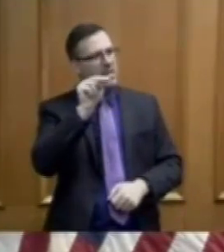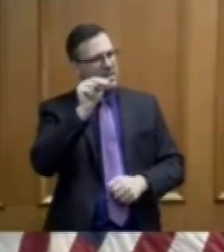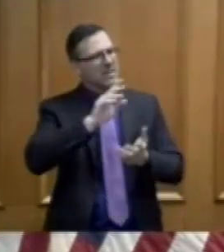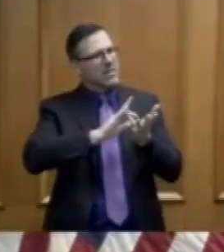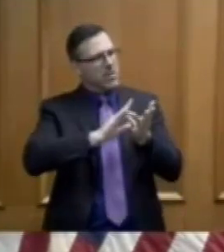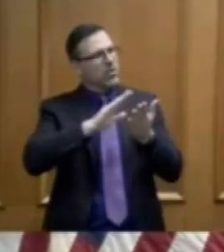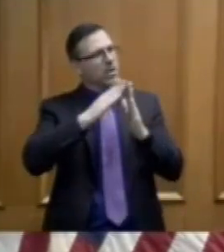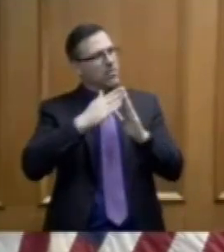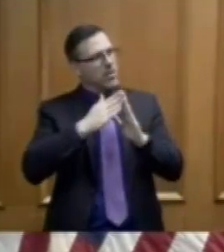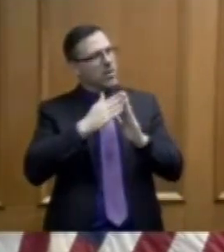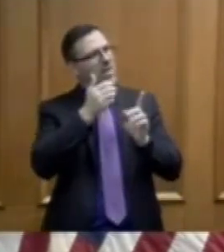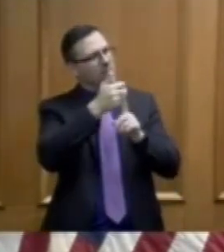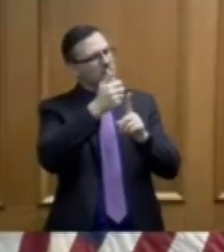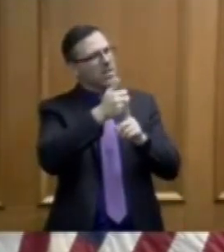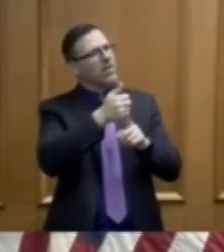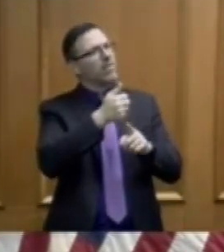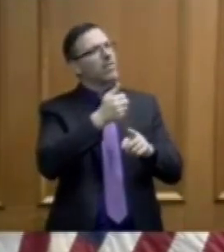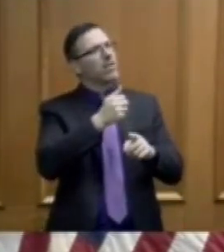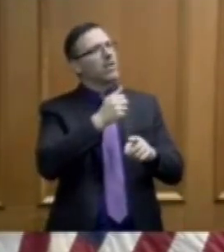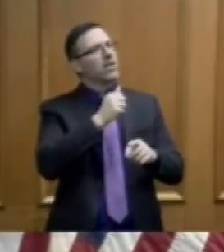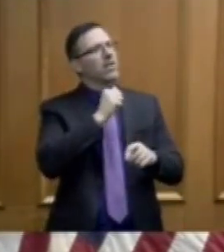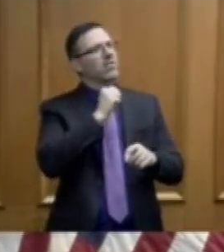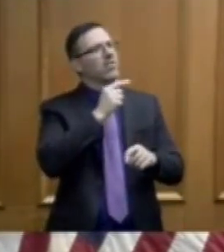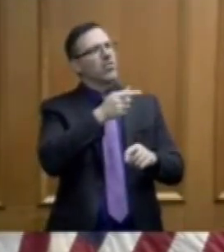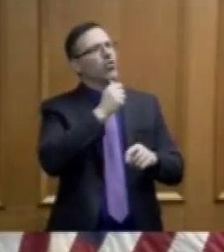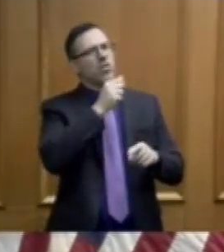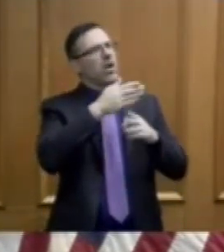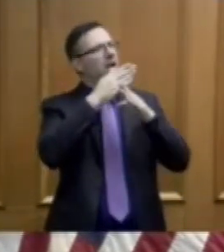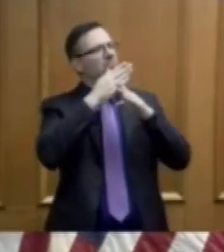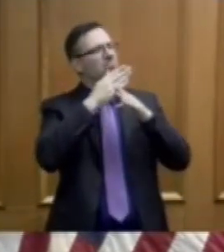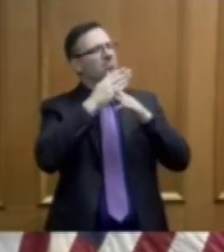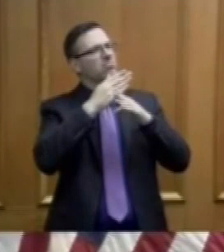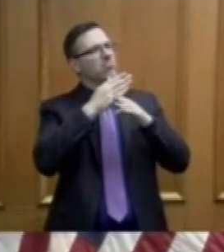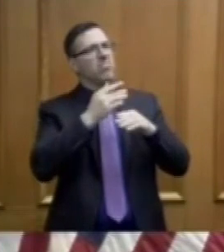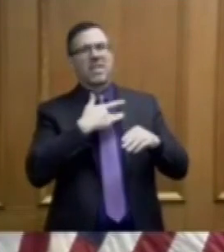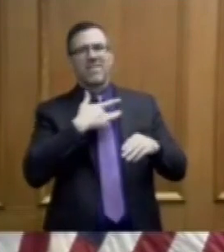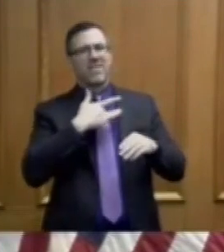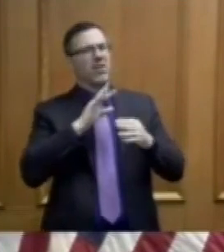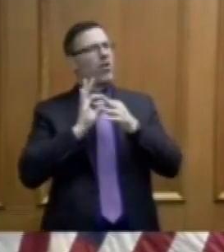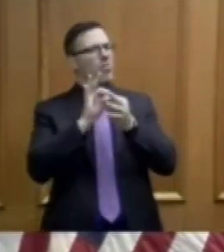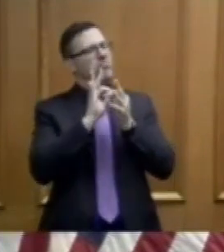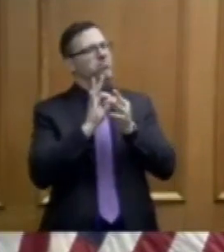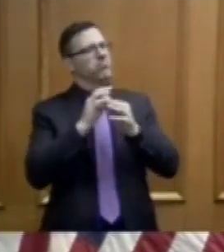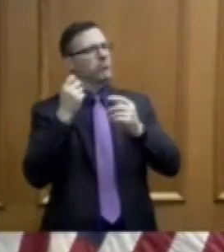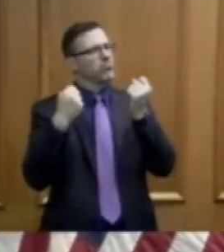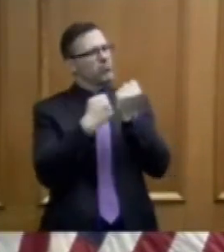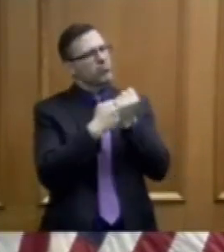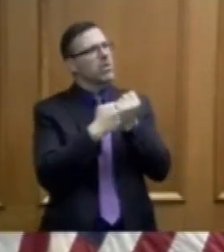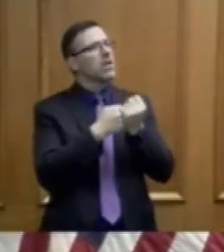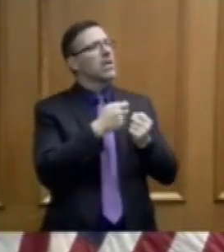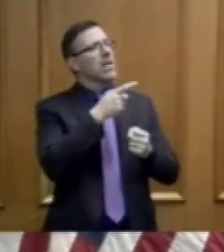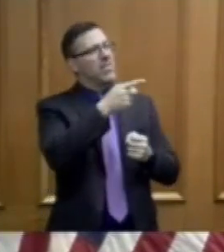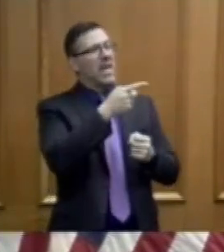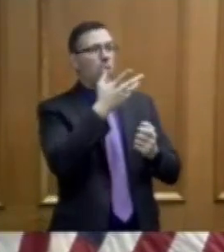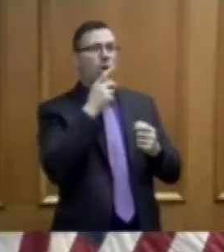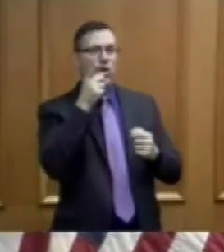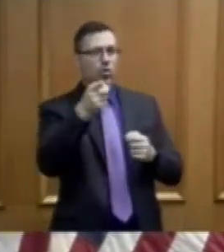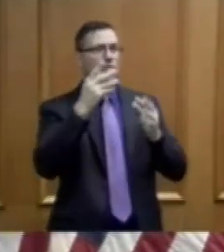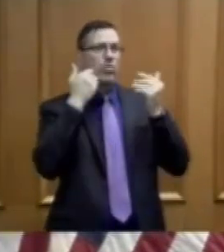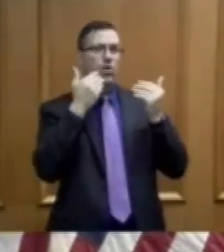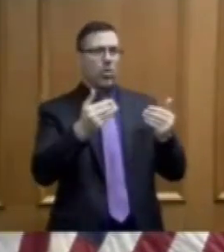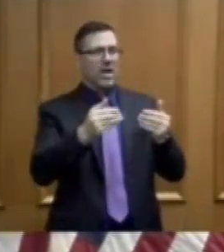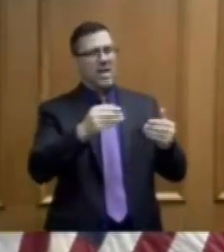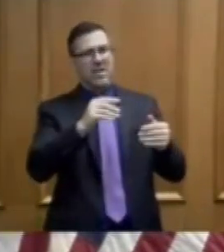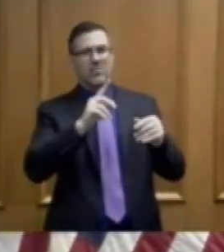they are not divided. They want to know why we don't have a shelter-in-place order. They say it's really a matter of life and death at this point. Yeah, I've heard